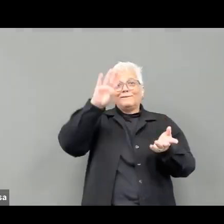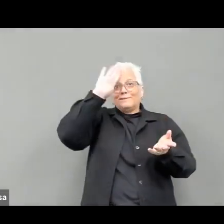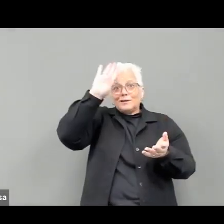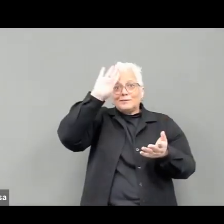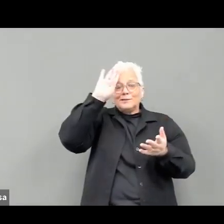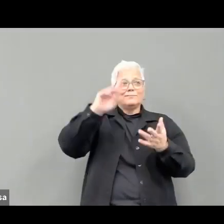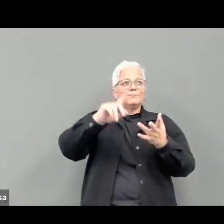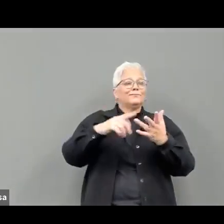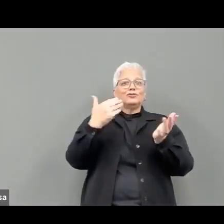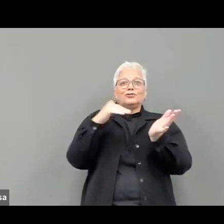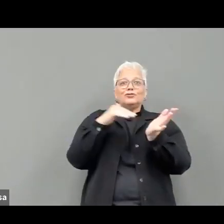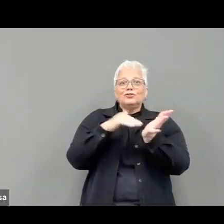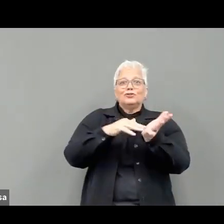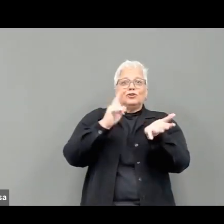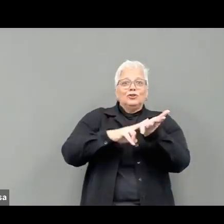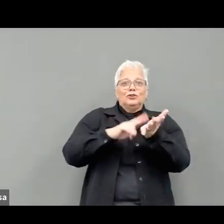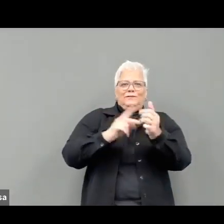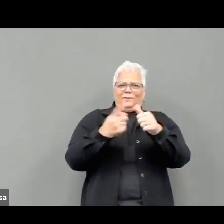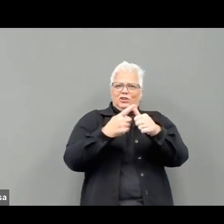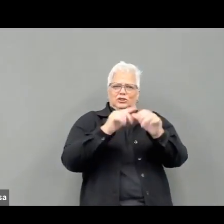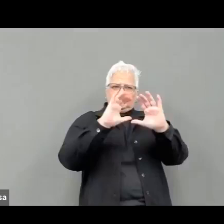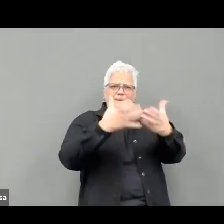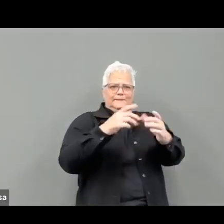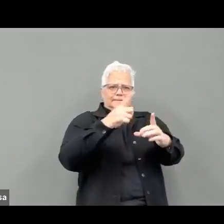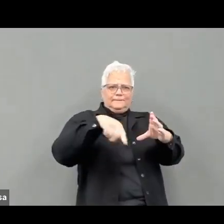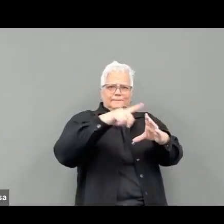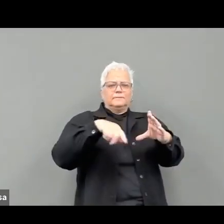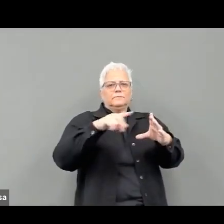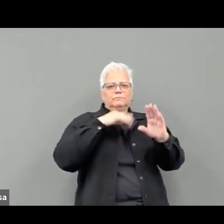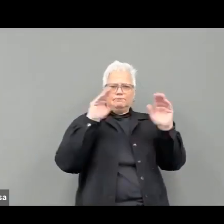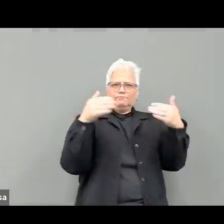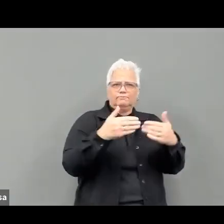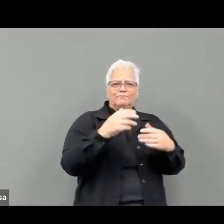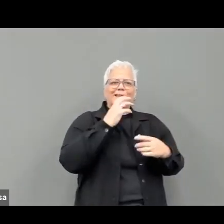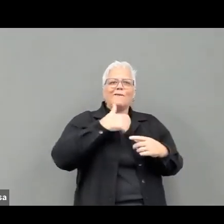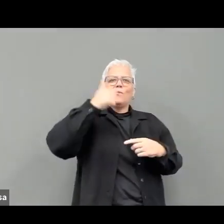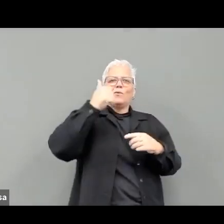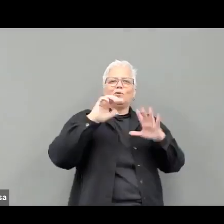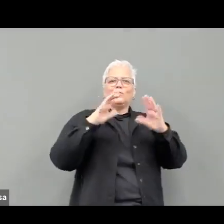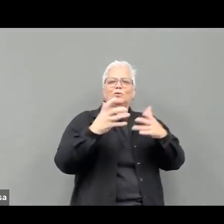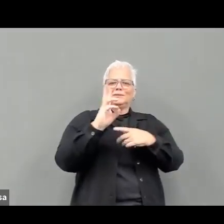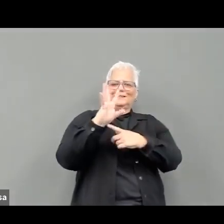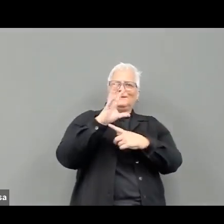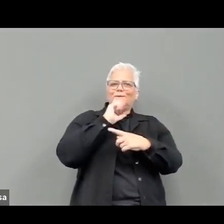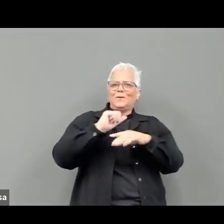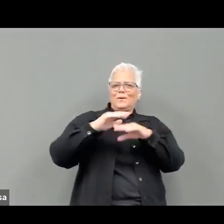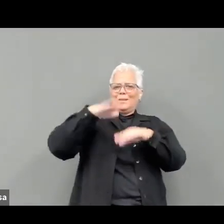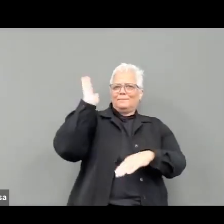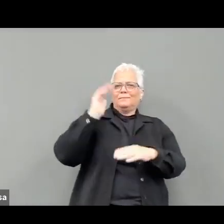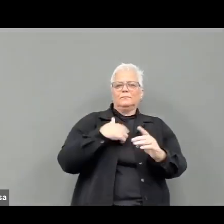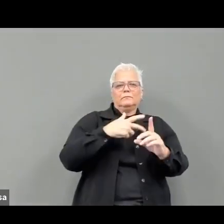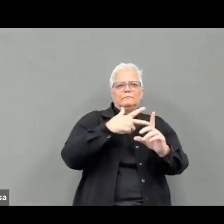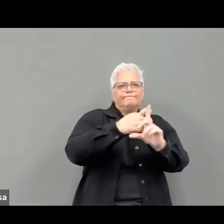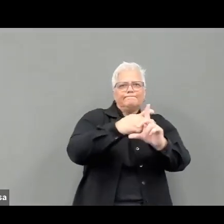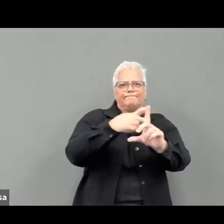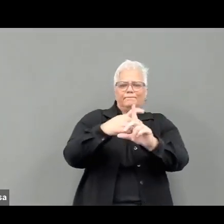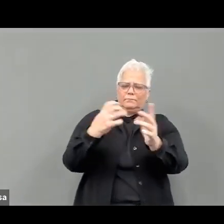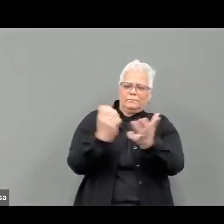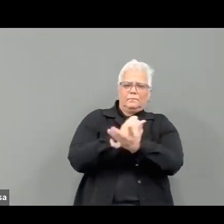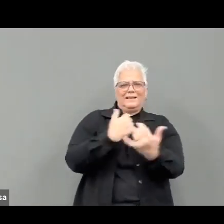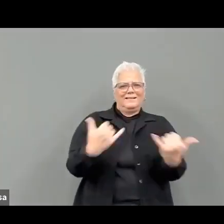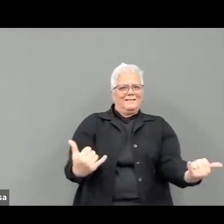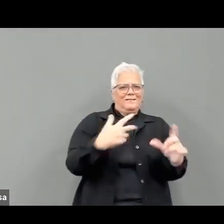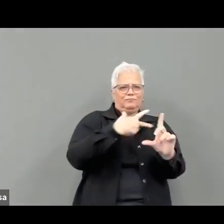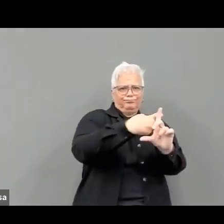65 and over are eligible to receive COVID-19 vaccine. The supply in Tulsa County is dependent on the federal allocations from the federal